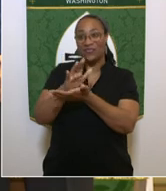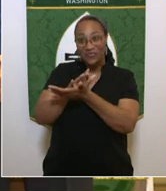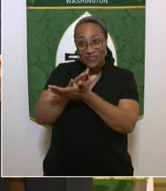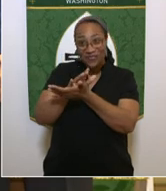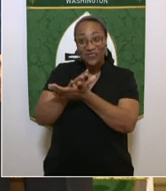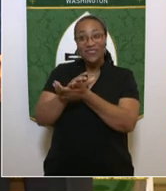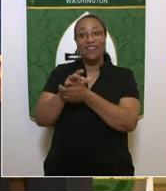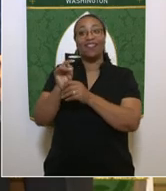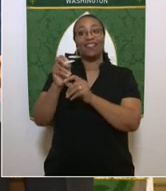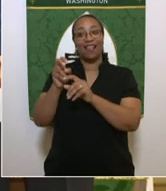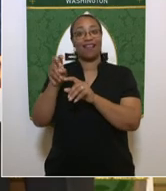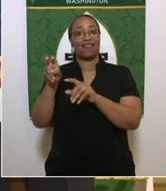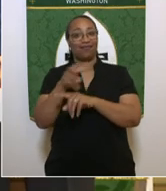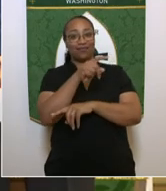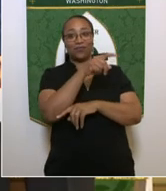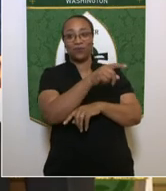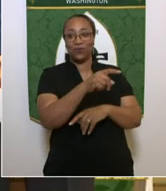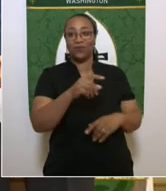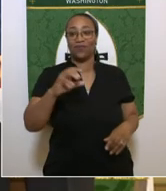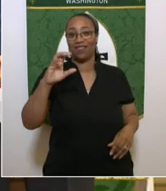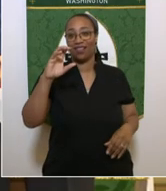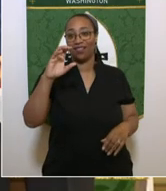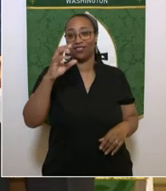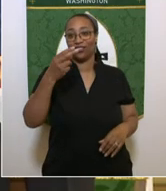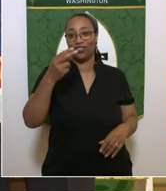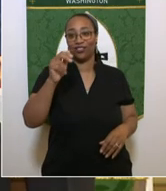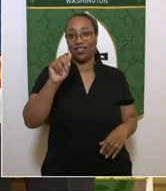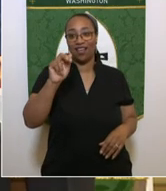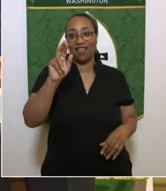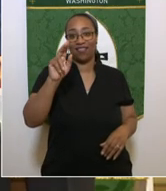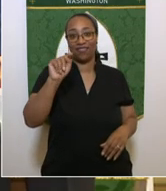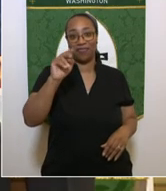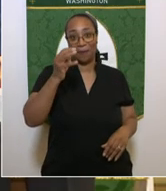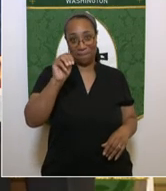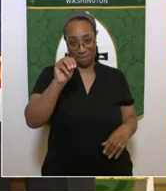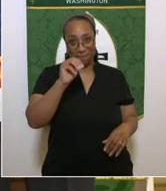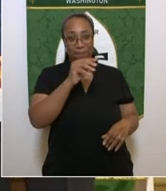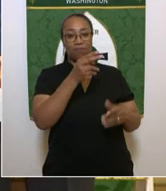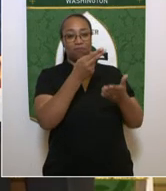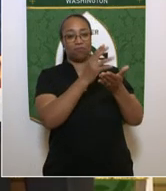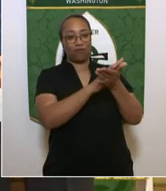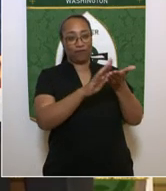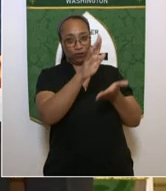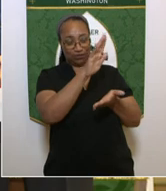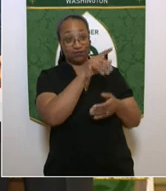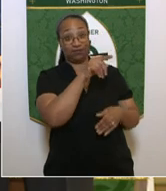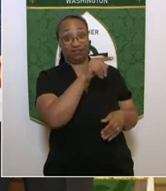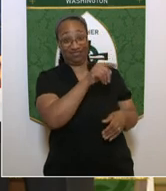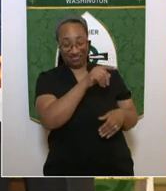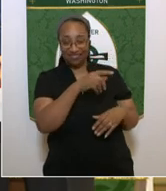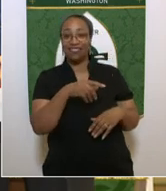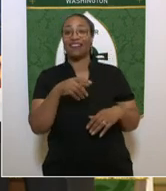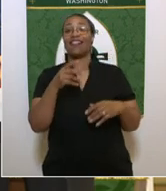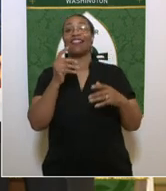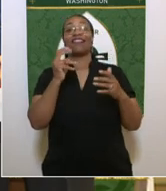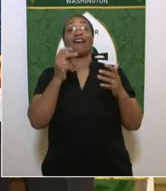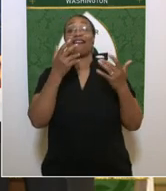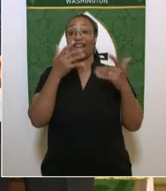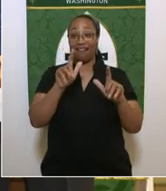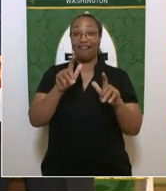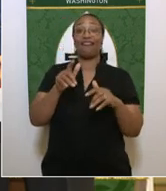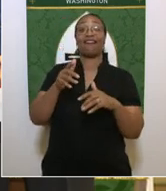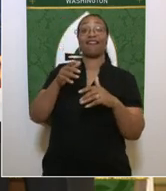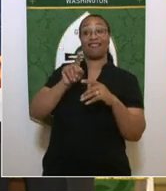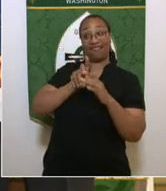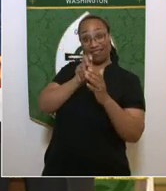a Master of Public Policy from American University. Before becoming mayor, she served on